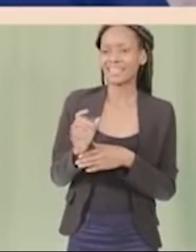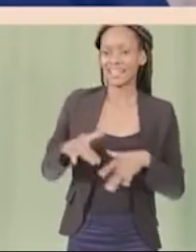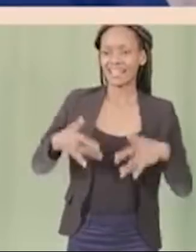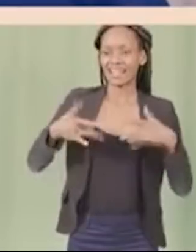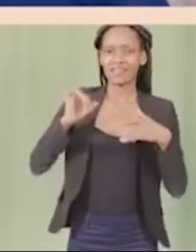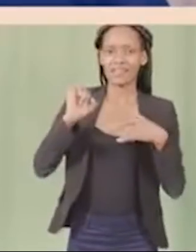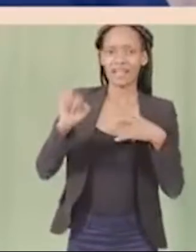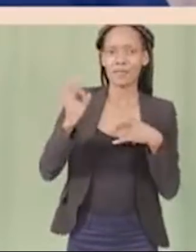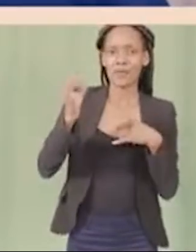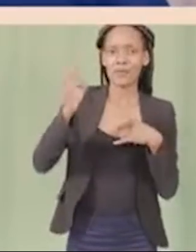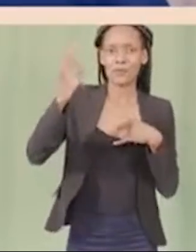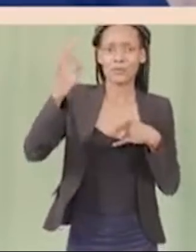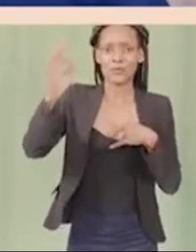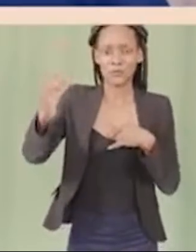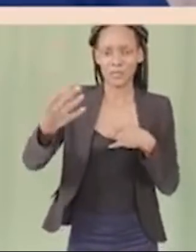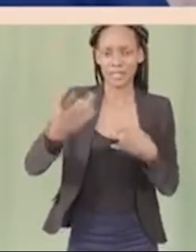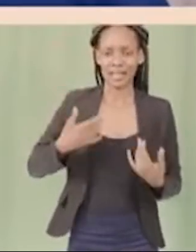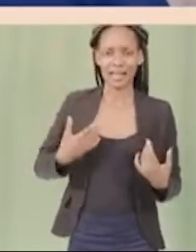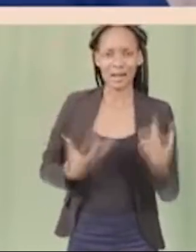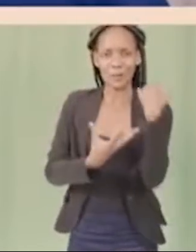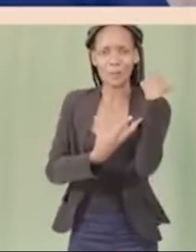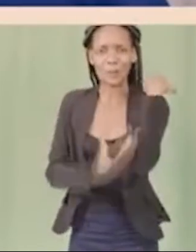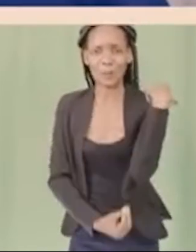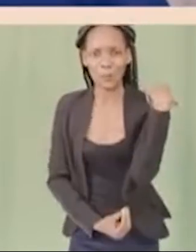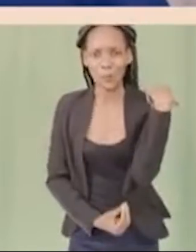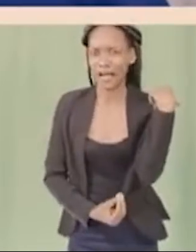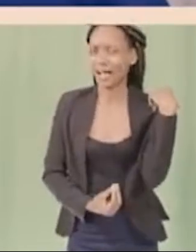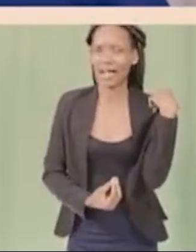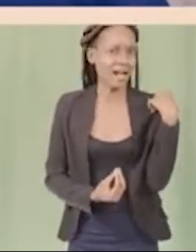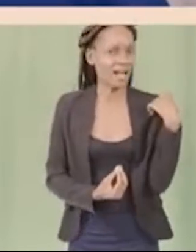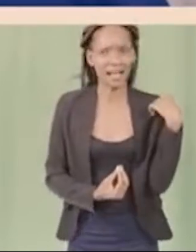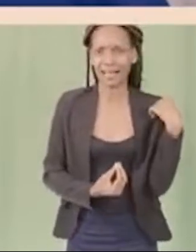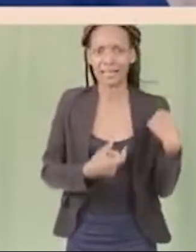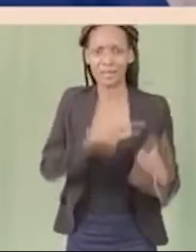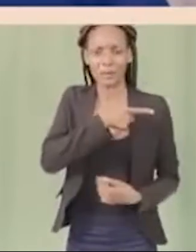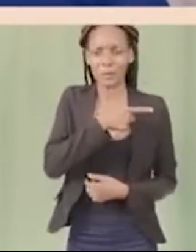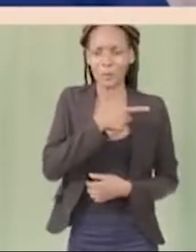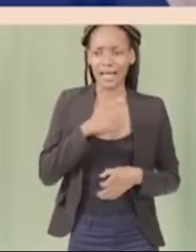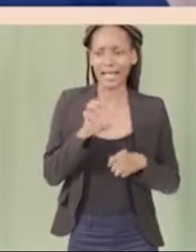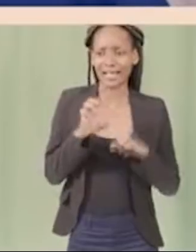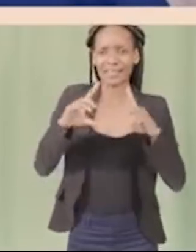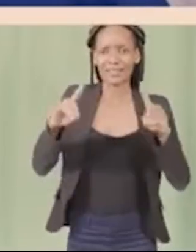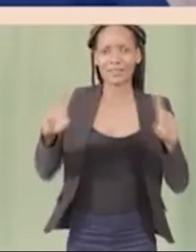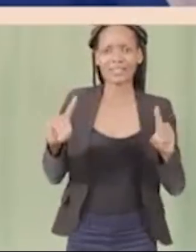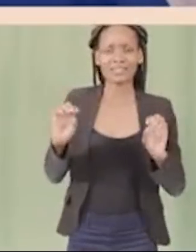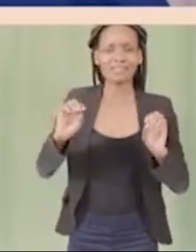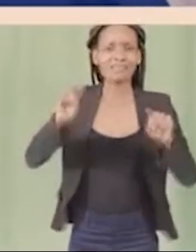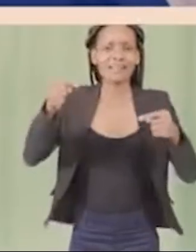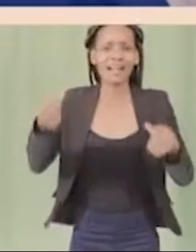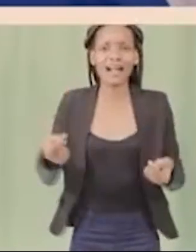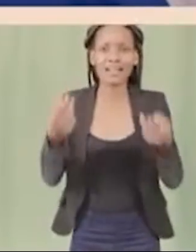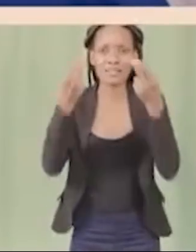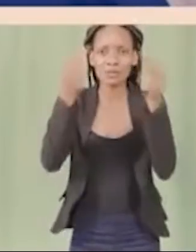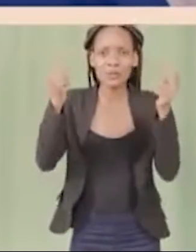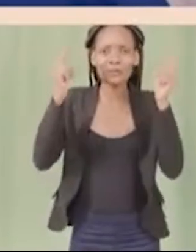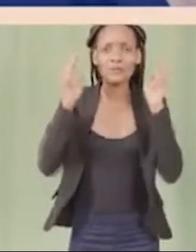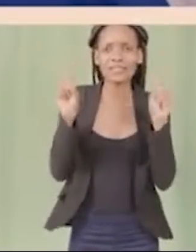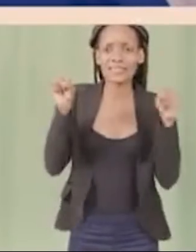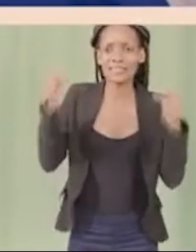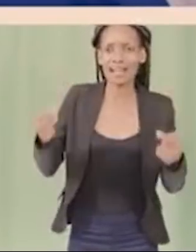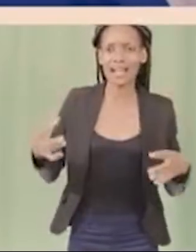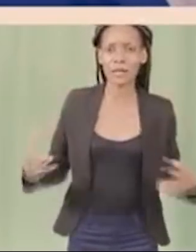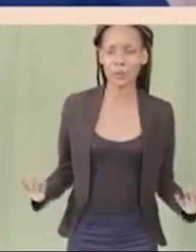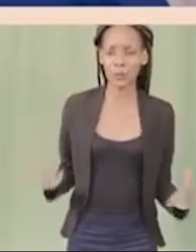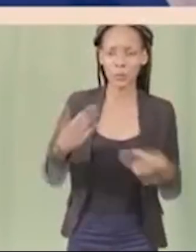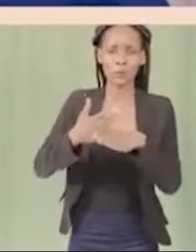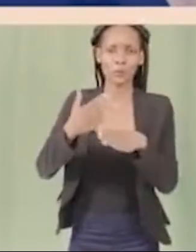despair, poverty, because they cannot afford an education or because there are no jobs for